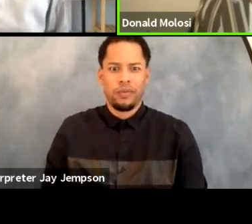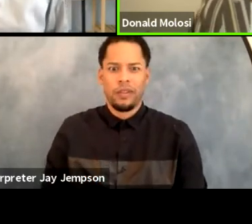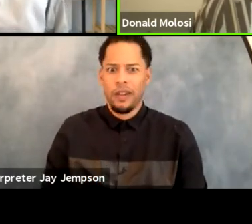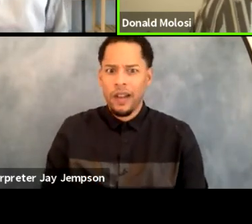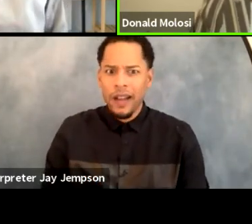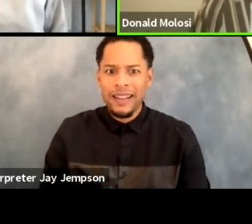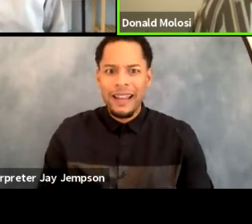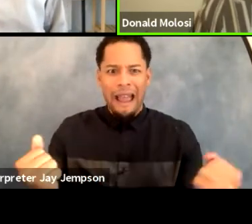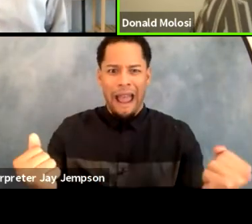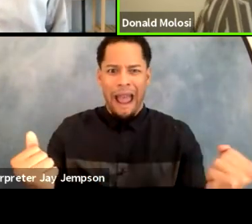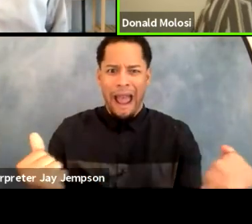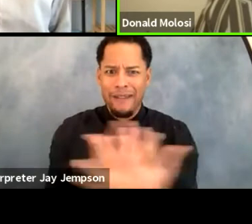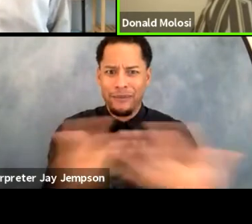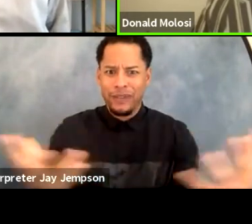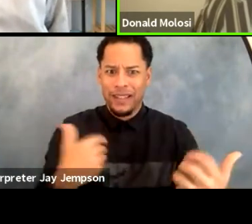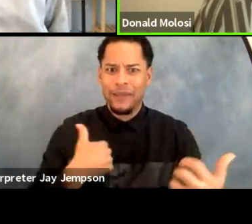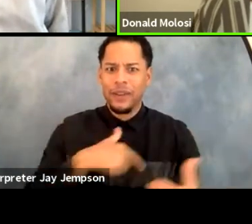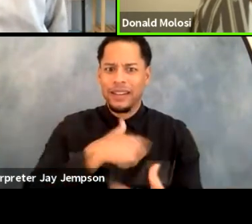right?